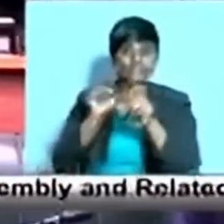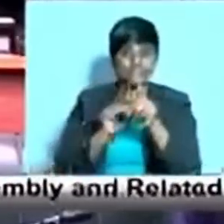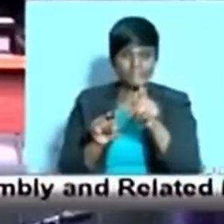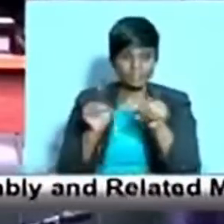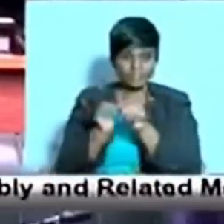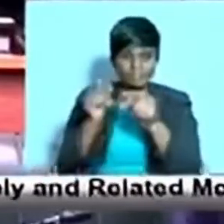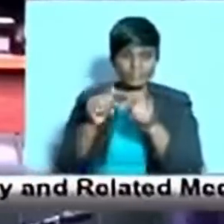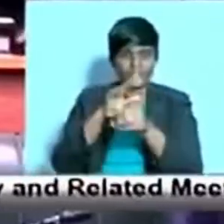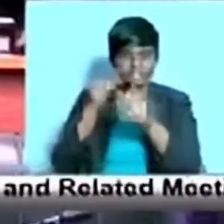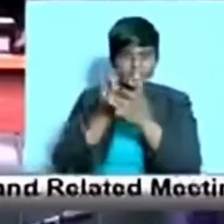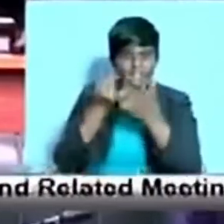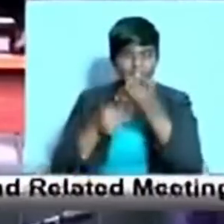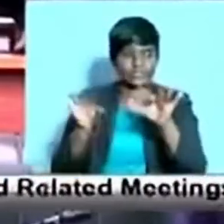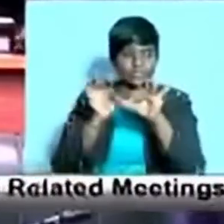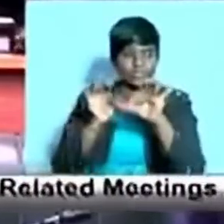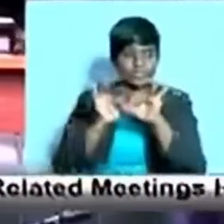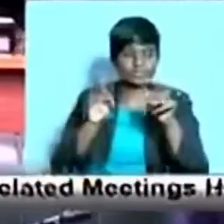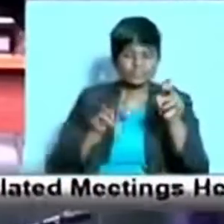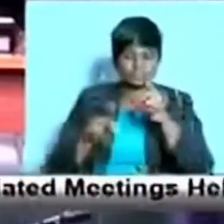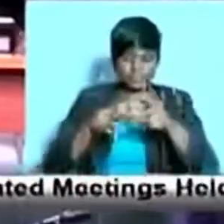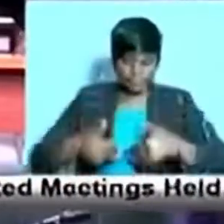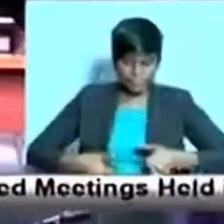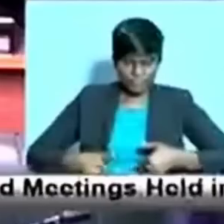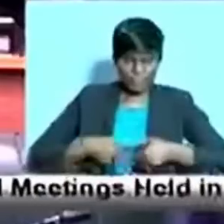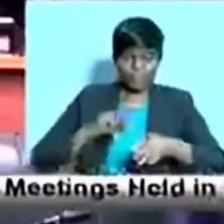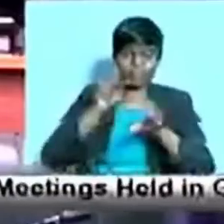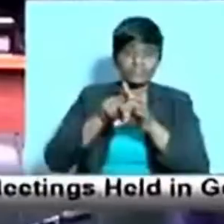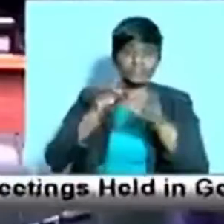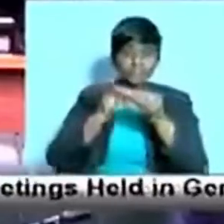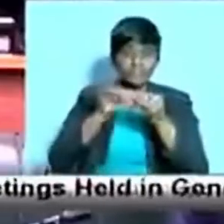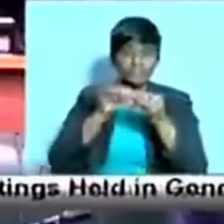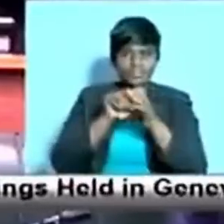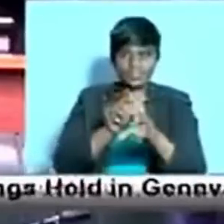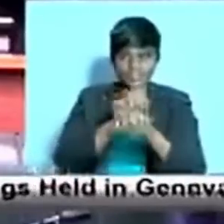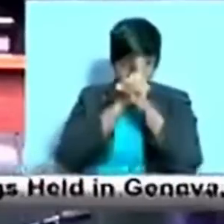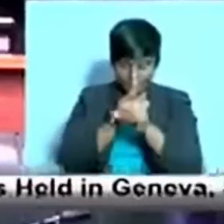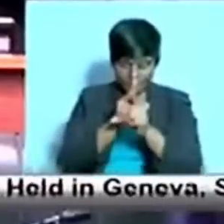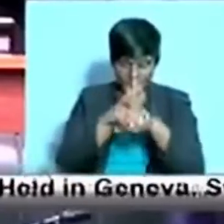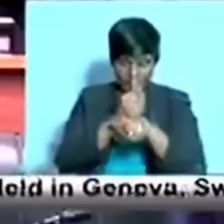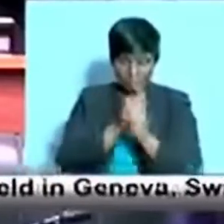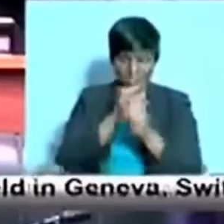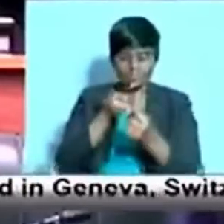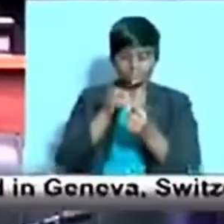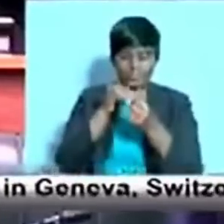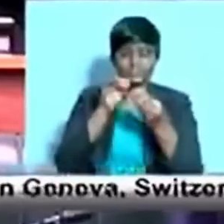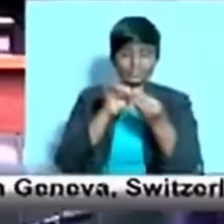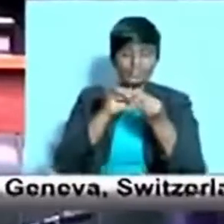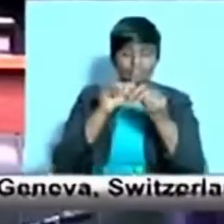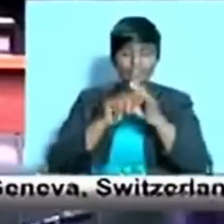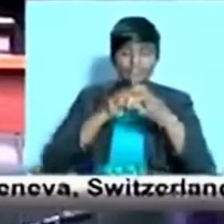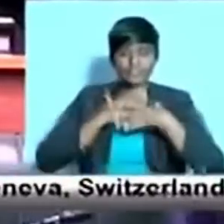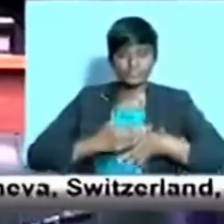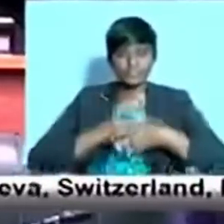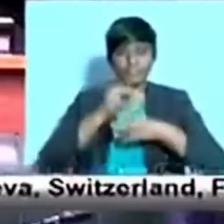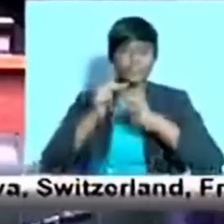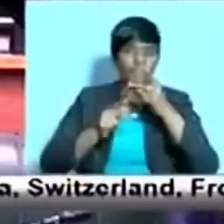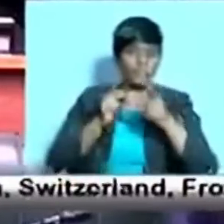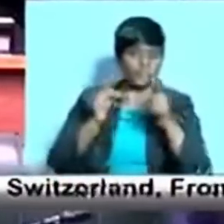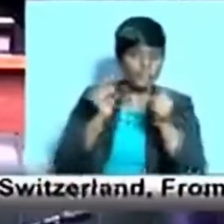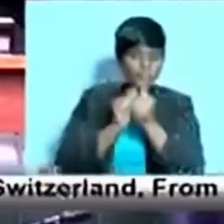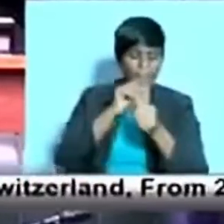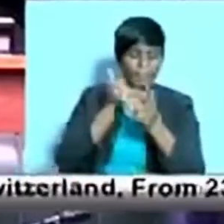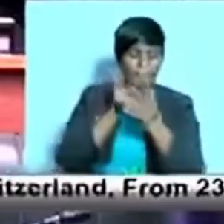is therefore vital for young people to participate in decision-making, particularly in peace processes,